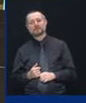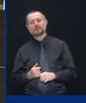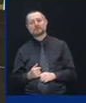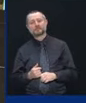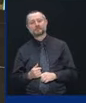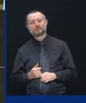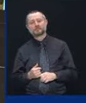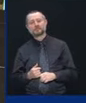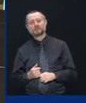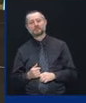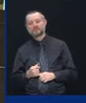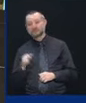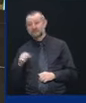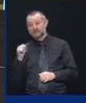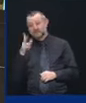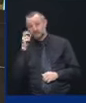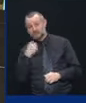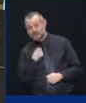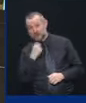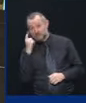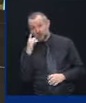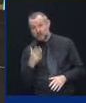I'm unmuted, Governor.